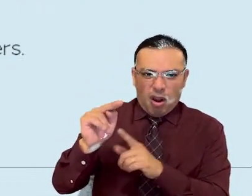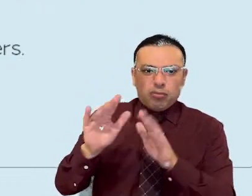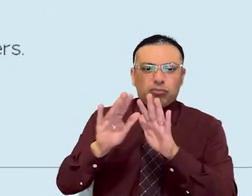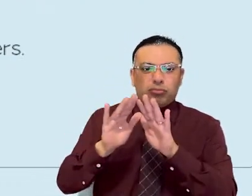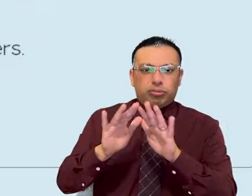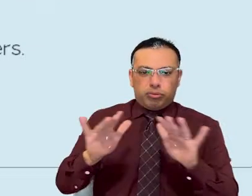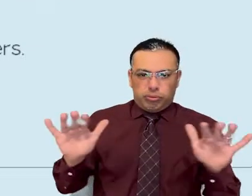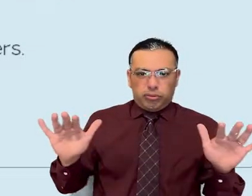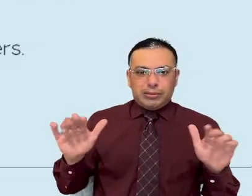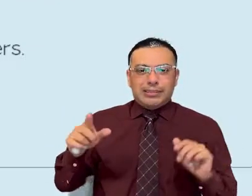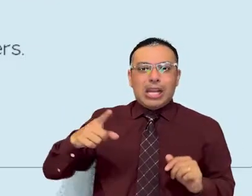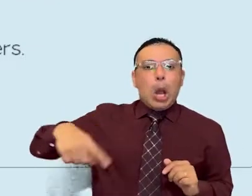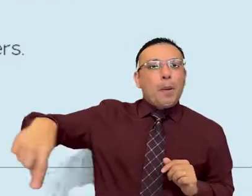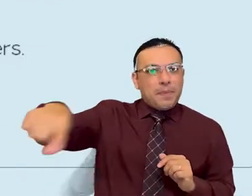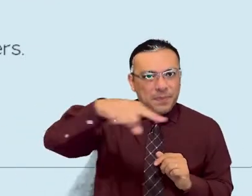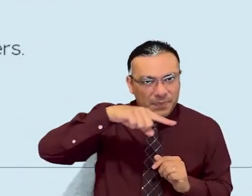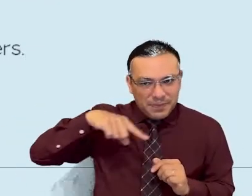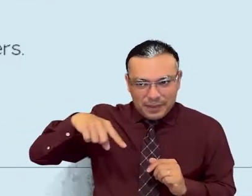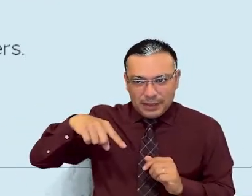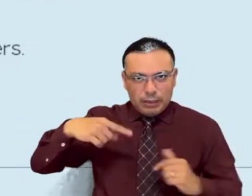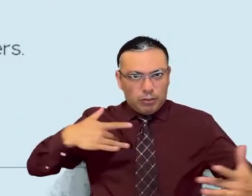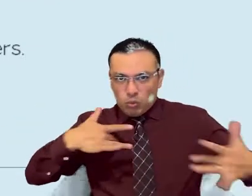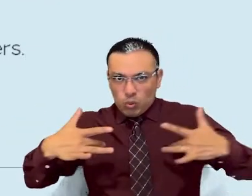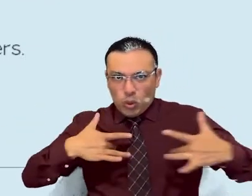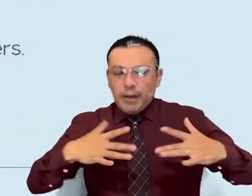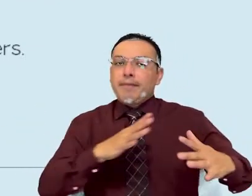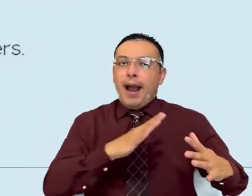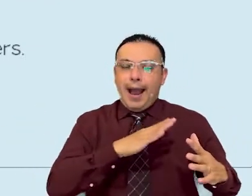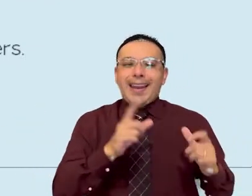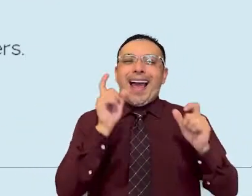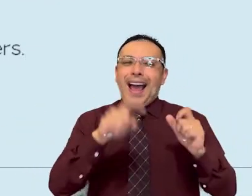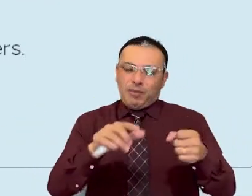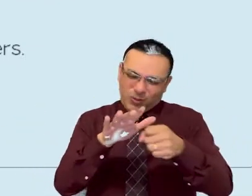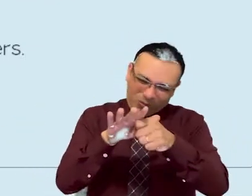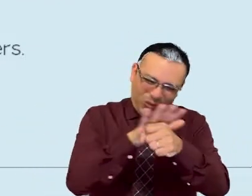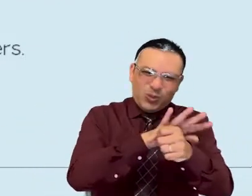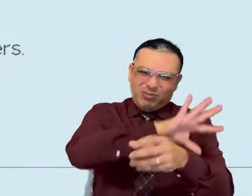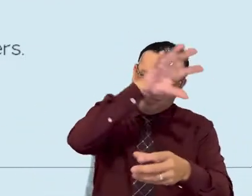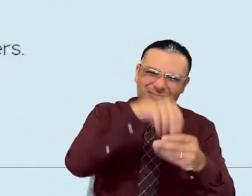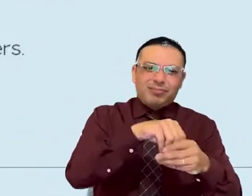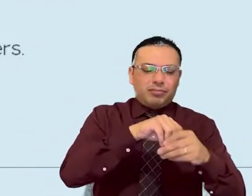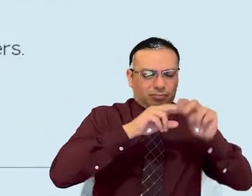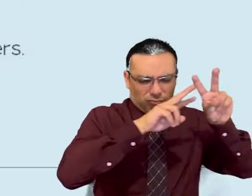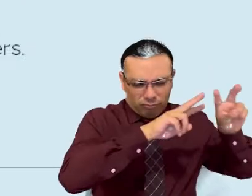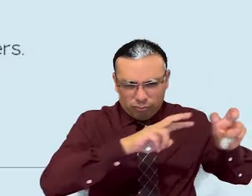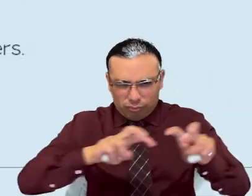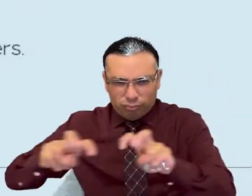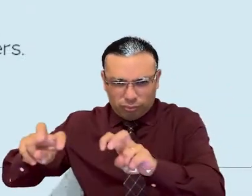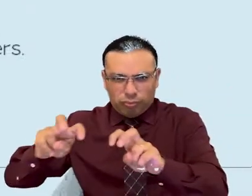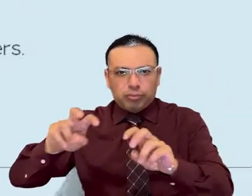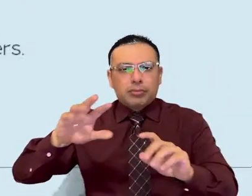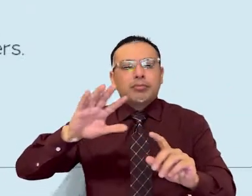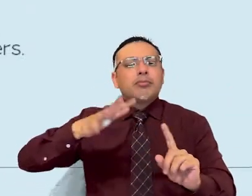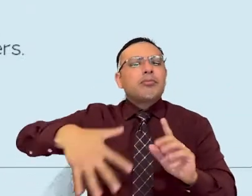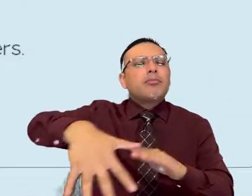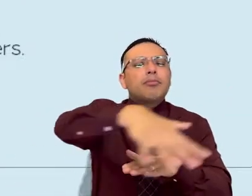comprehensive assessment of the ecology and of the existing uses to help make better decisions